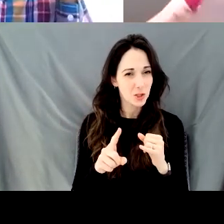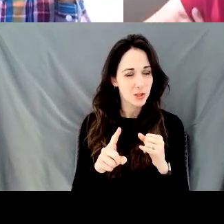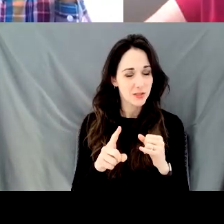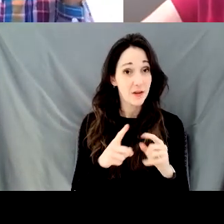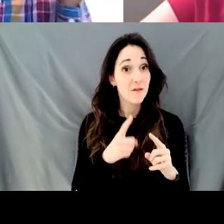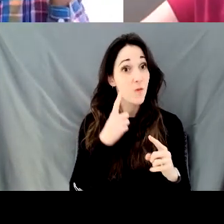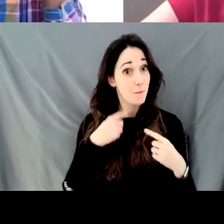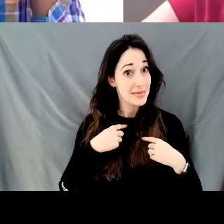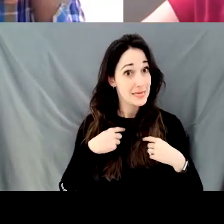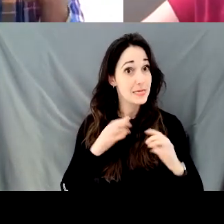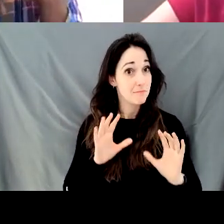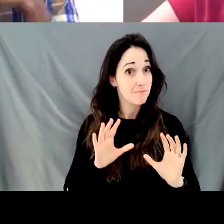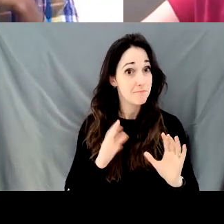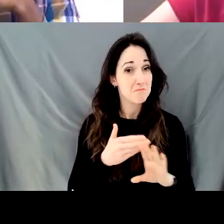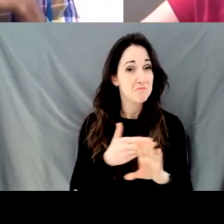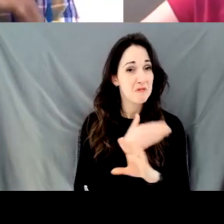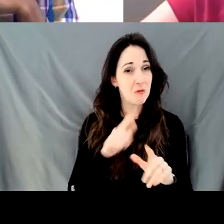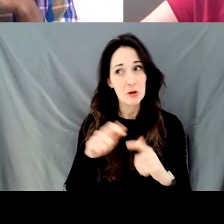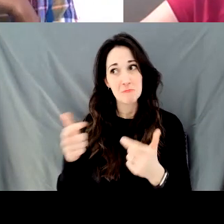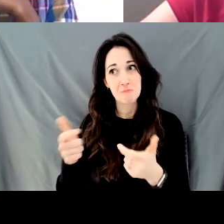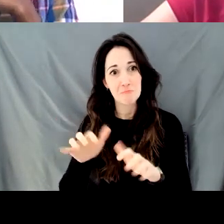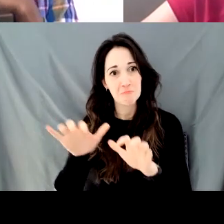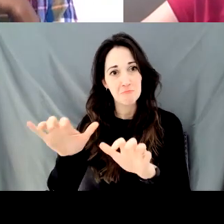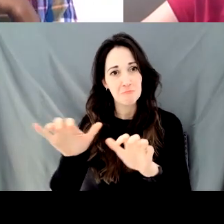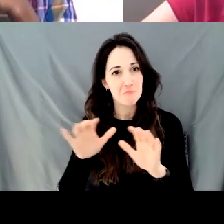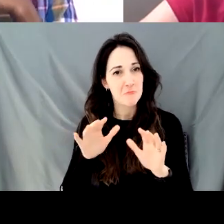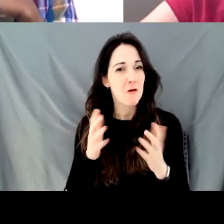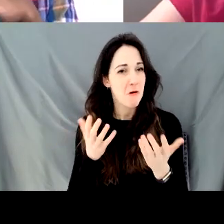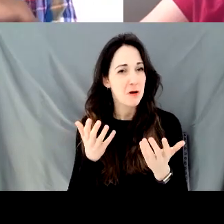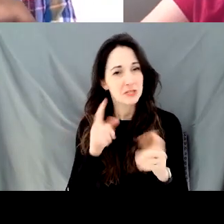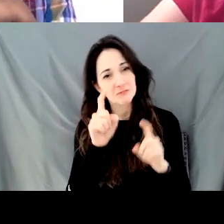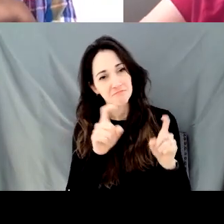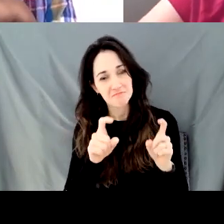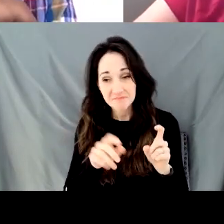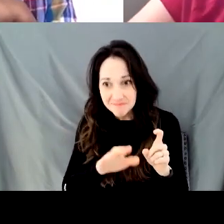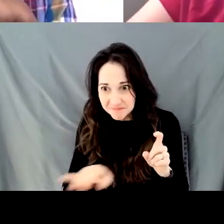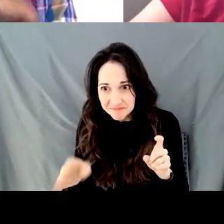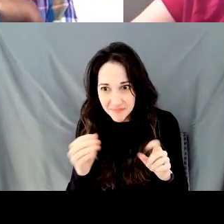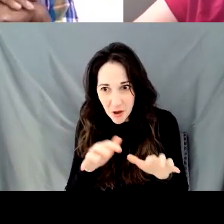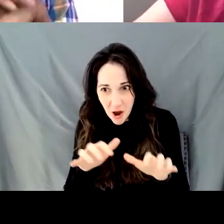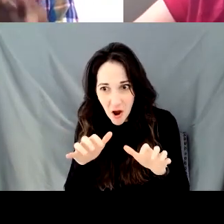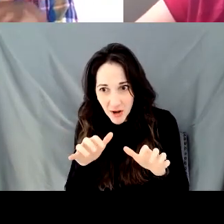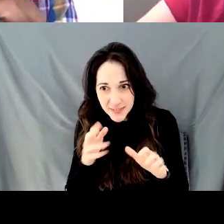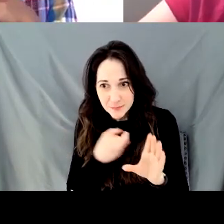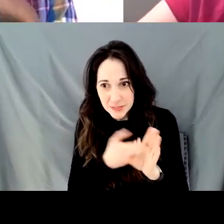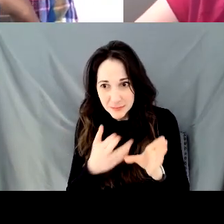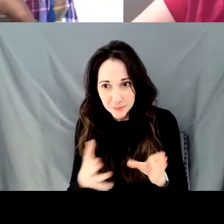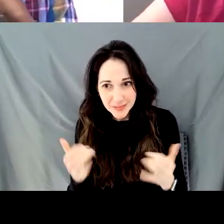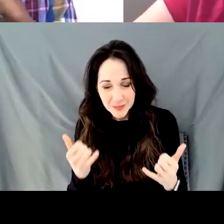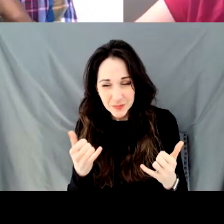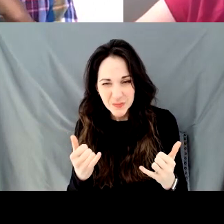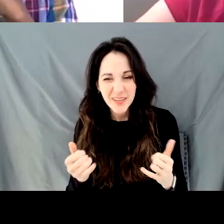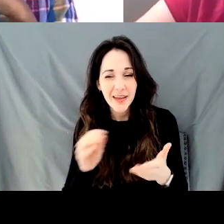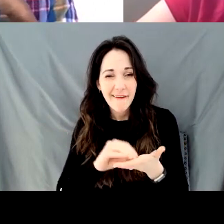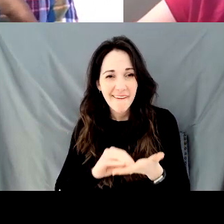have, so to signal to our audience members to get your questions ready. And as a reminder, you can use the chat, you can type it